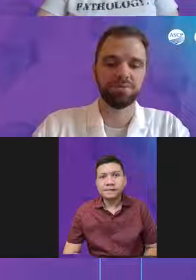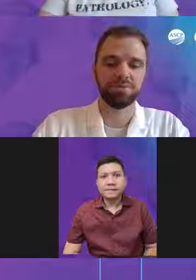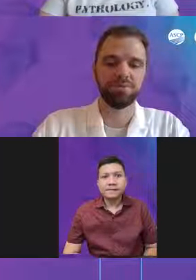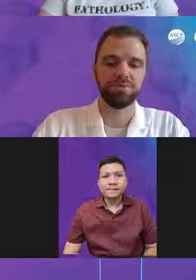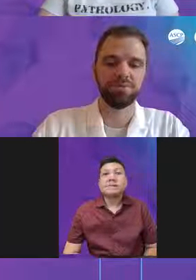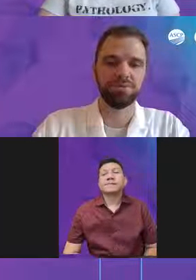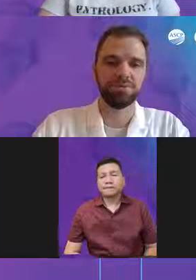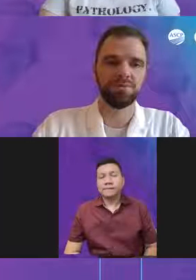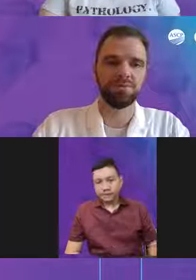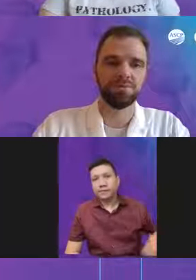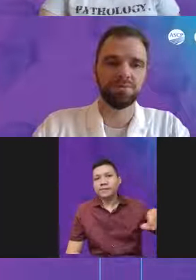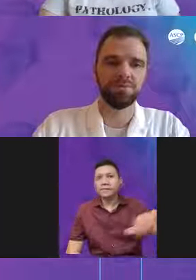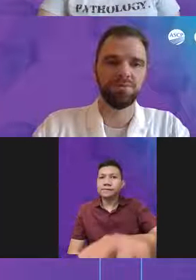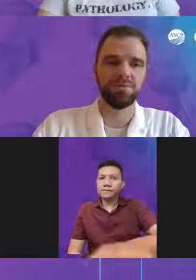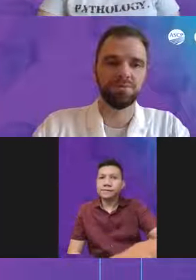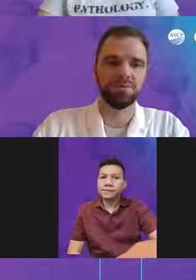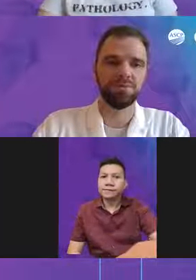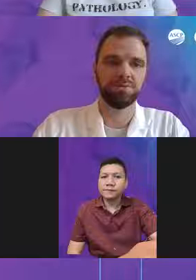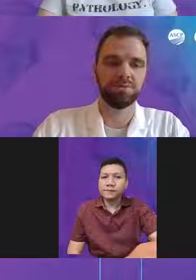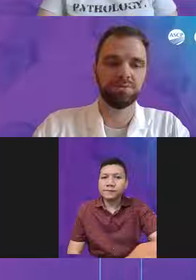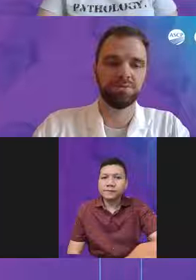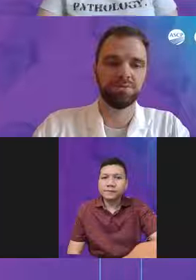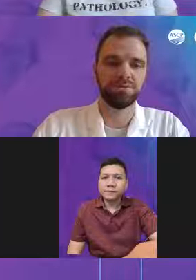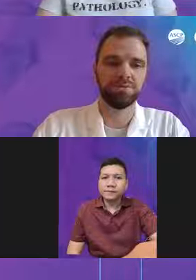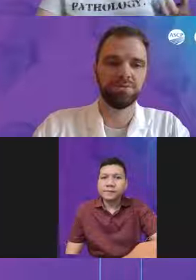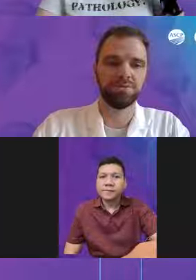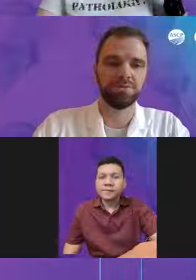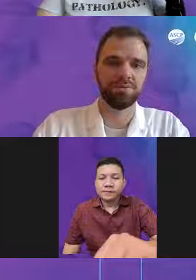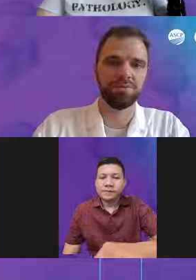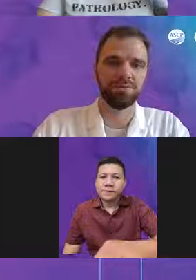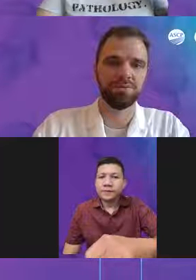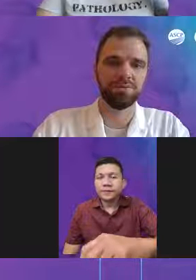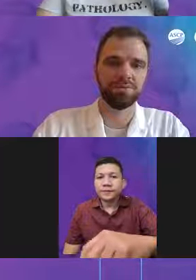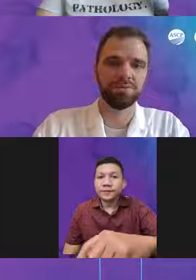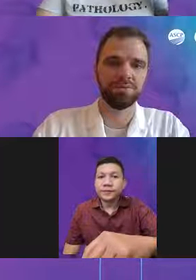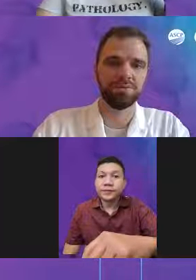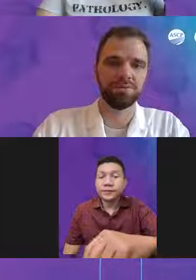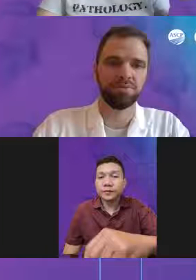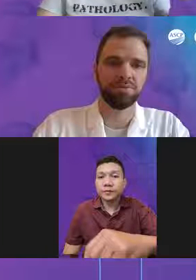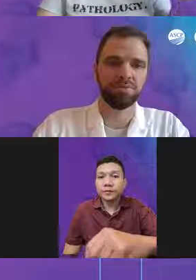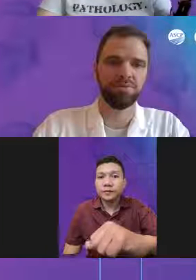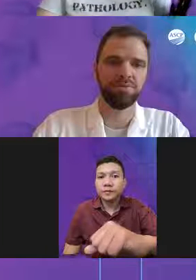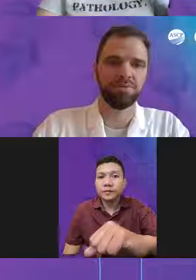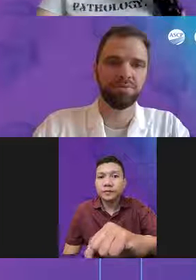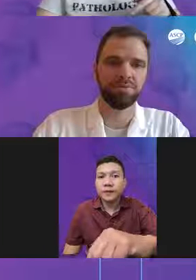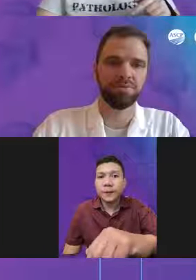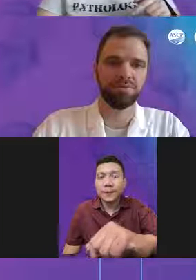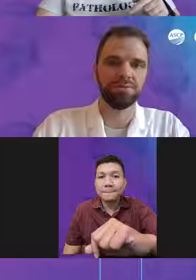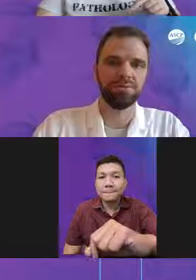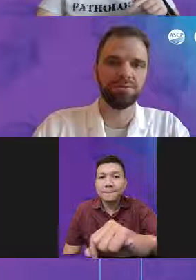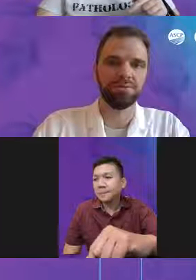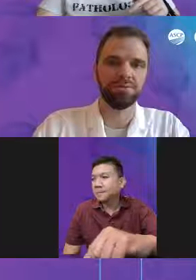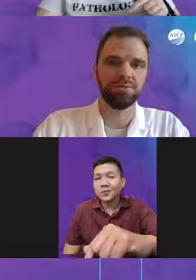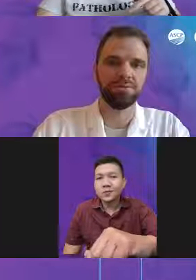counted as white, so could platelet clumps. Mm-hmm. So if you're seeing increase in white cell count, but then